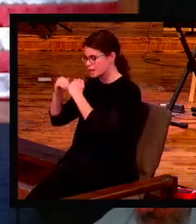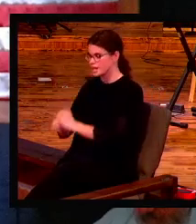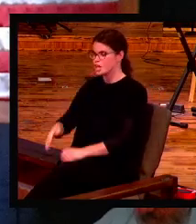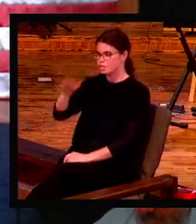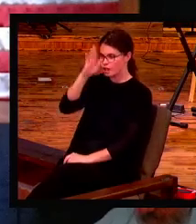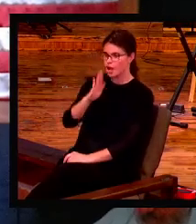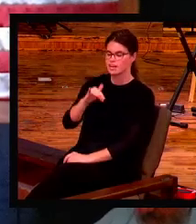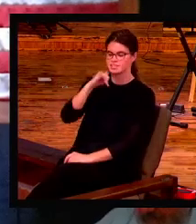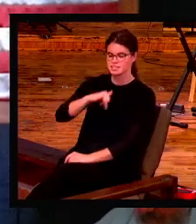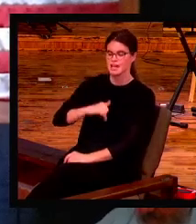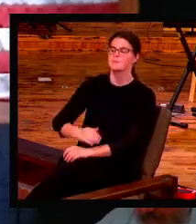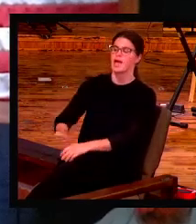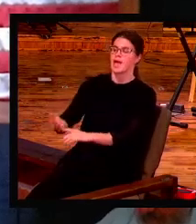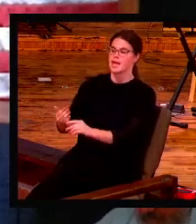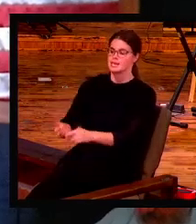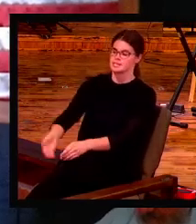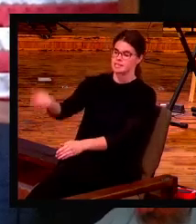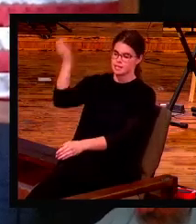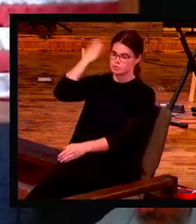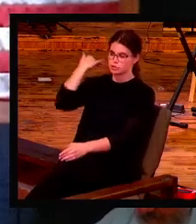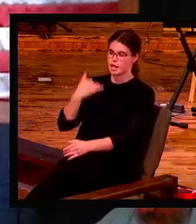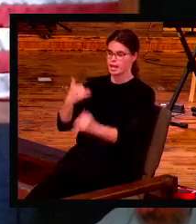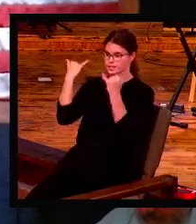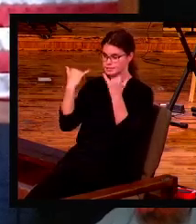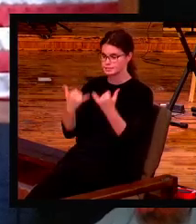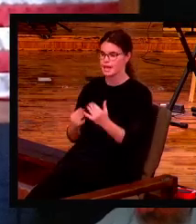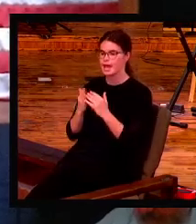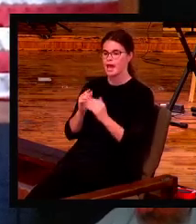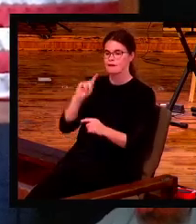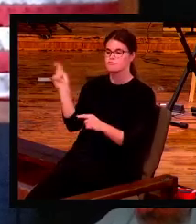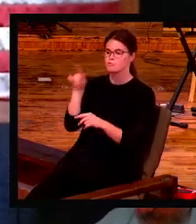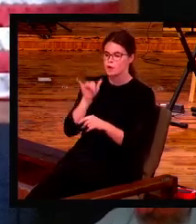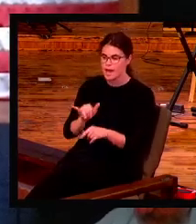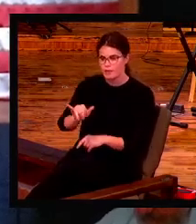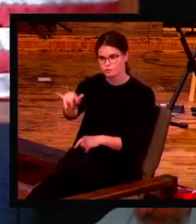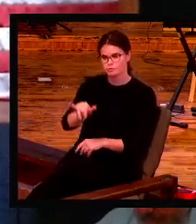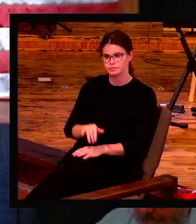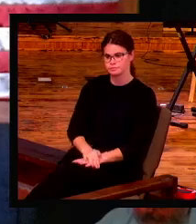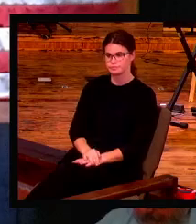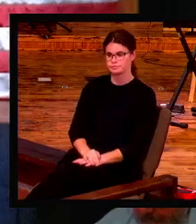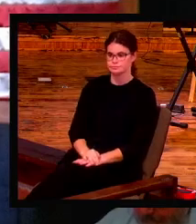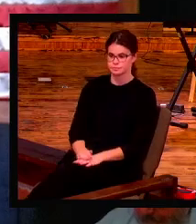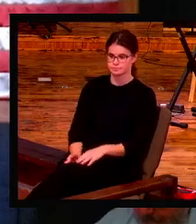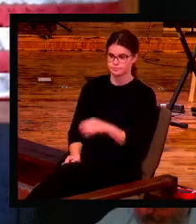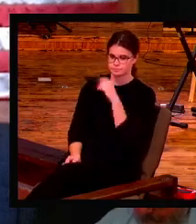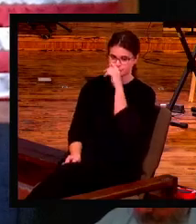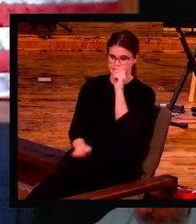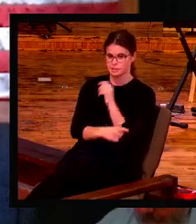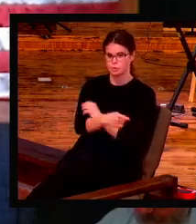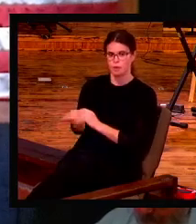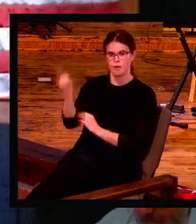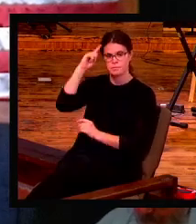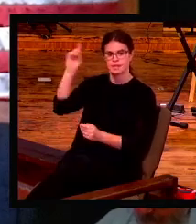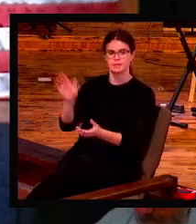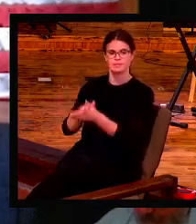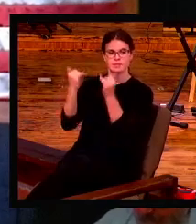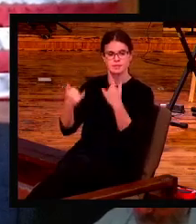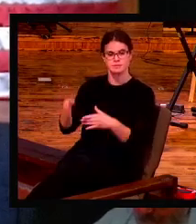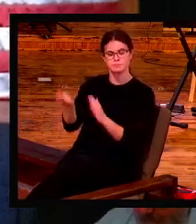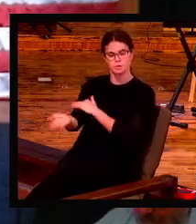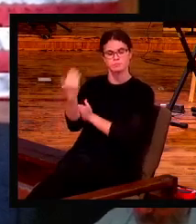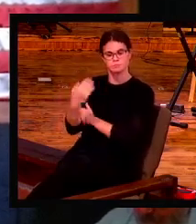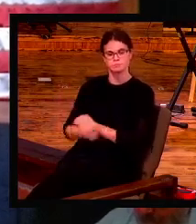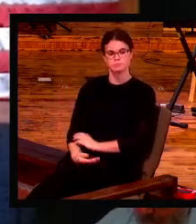and forever. And he is no respecter of person. Is there anybody that believes that this morning? If you're watching